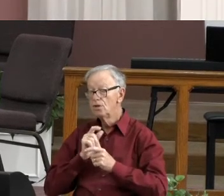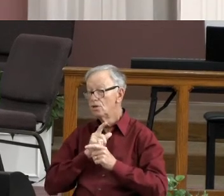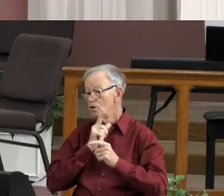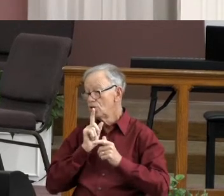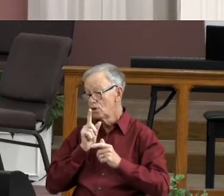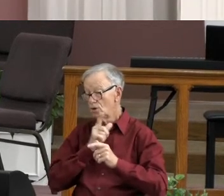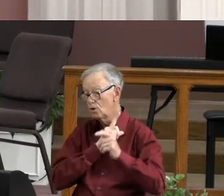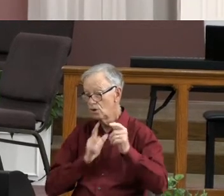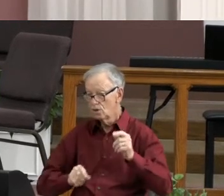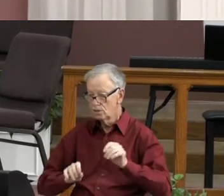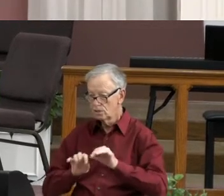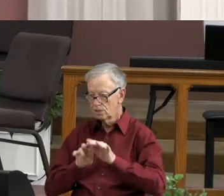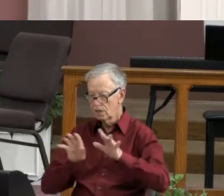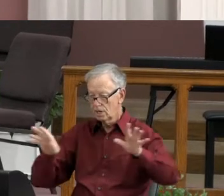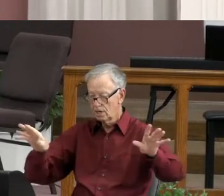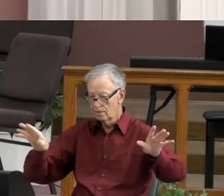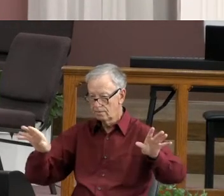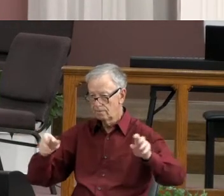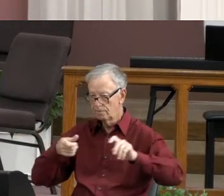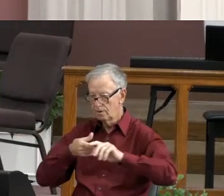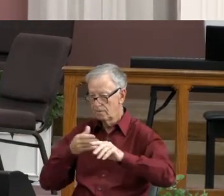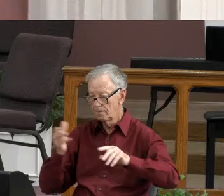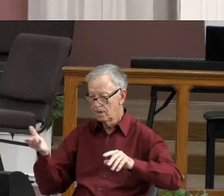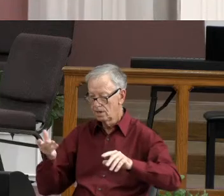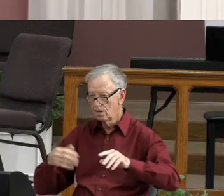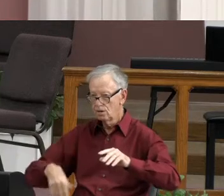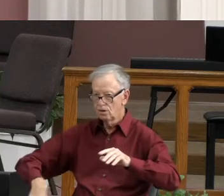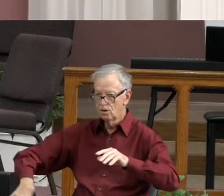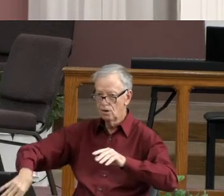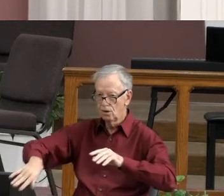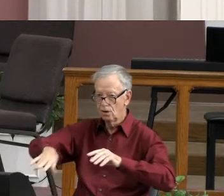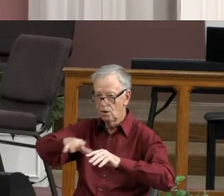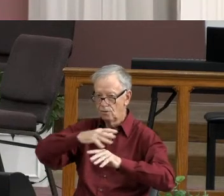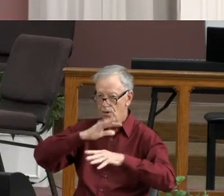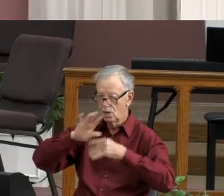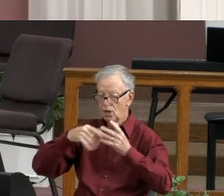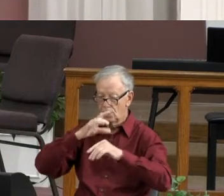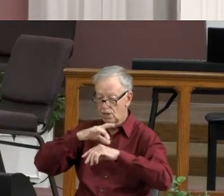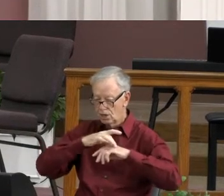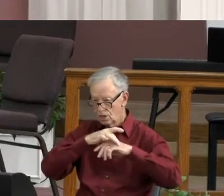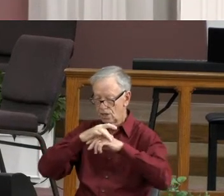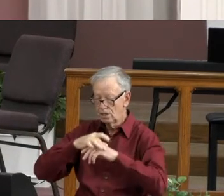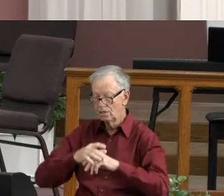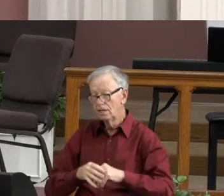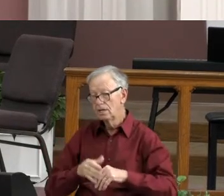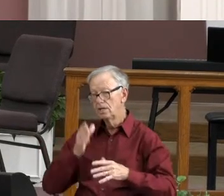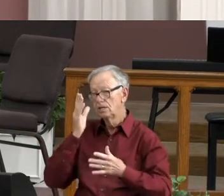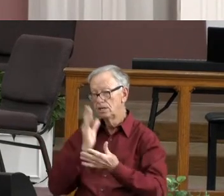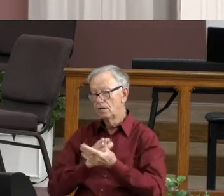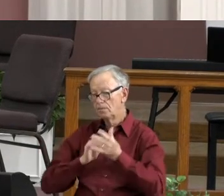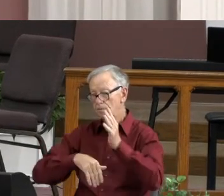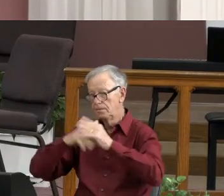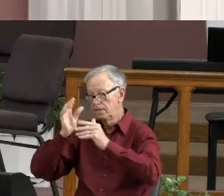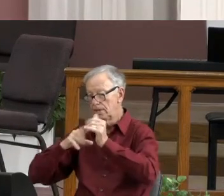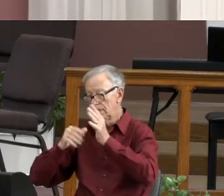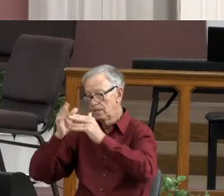scattered them abroad from there over the face of the whole earth. and they stopped building the city.